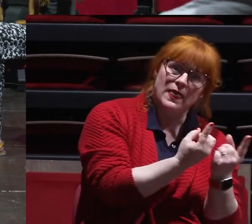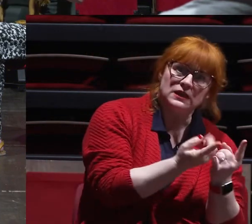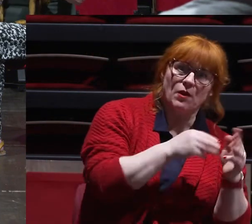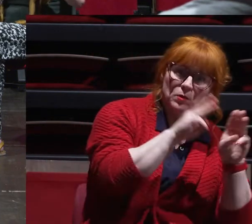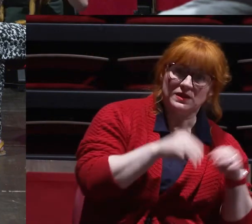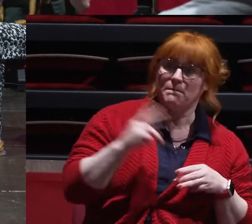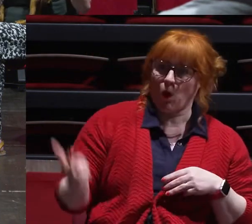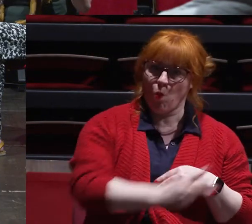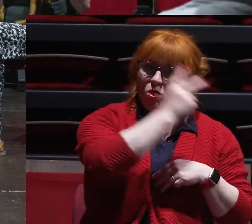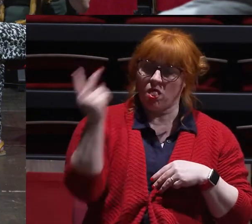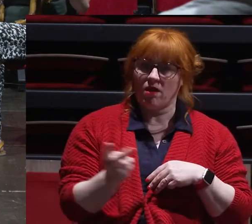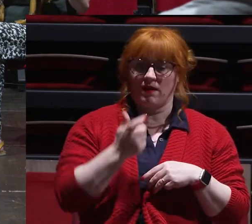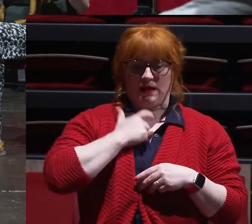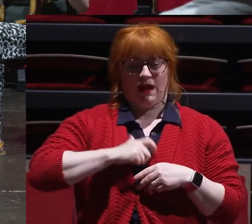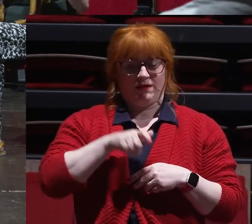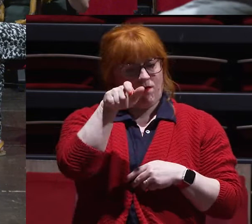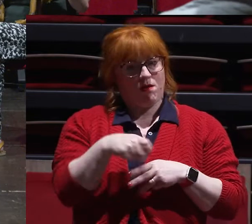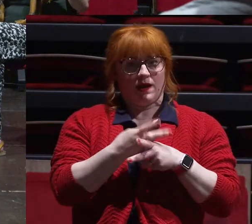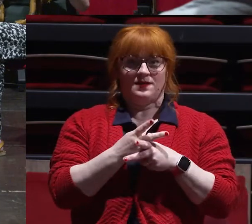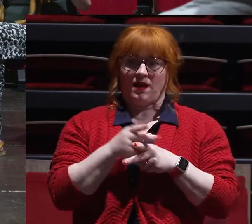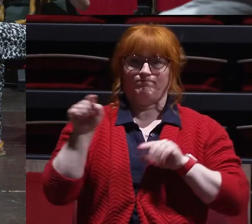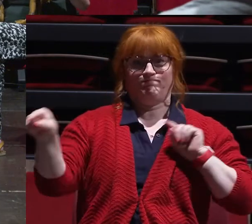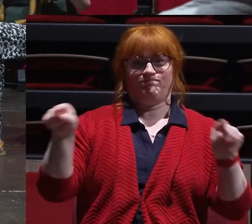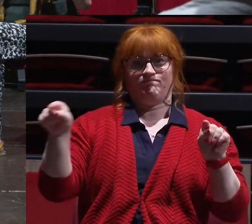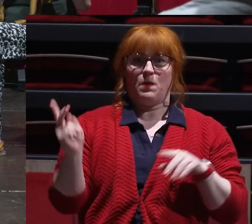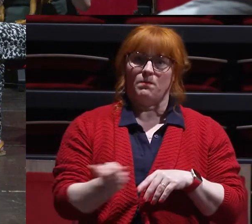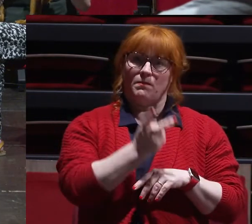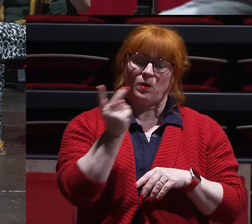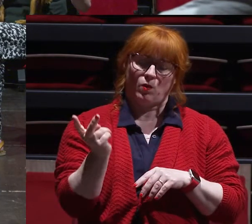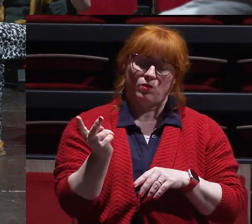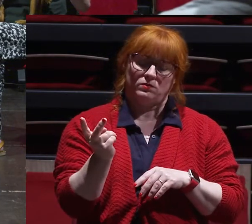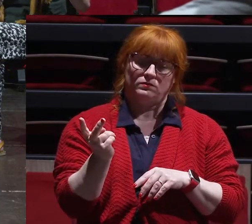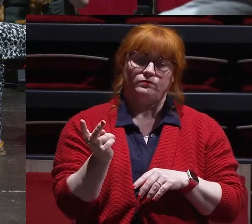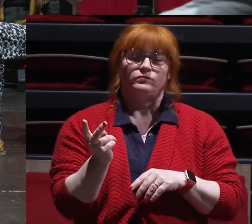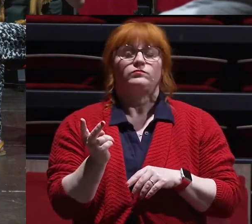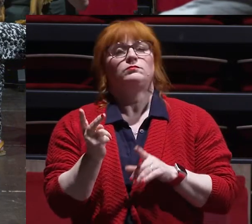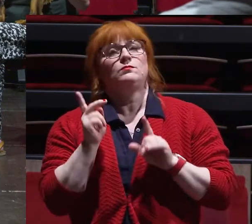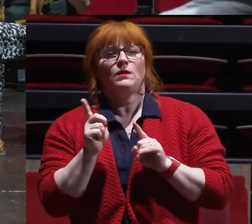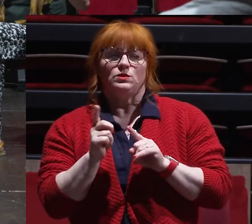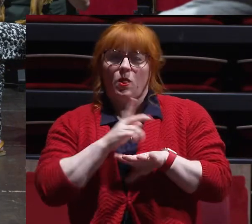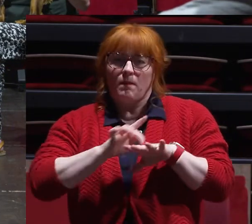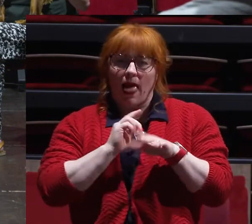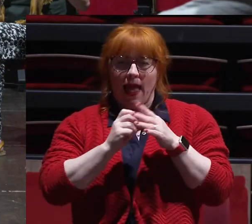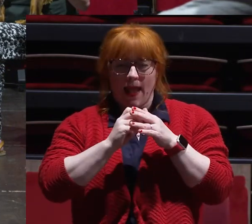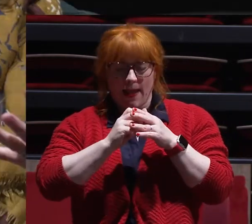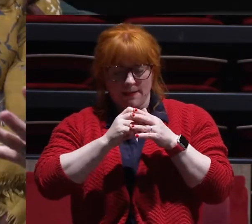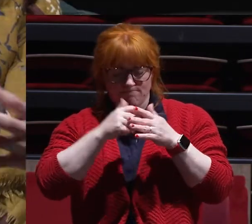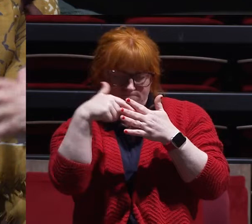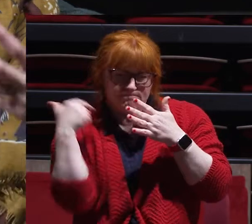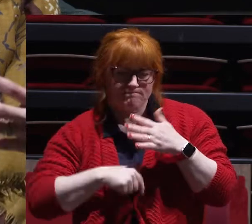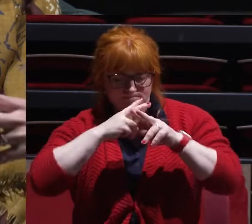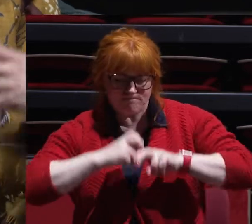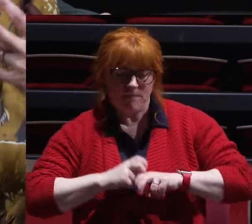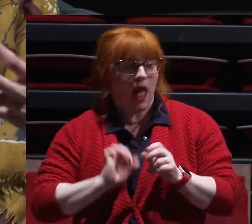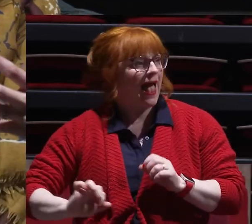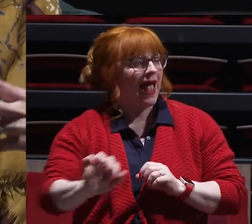trying to explore in the play is how our attitudes to artefacts